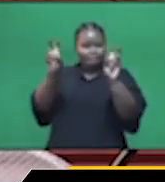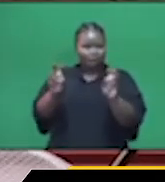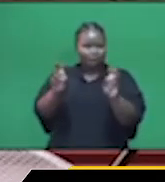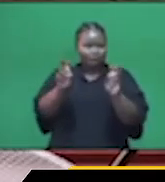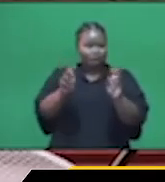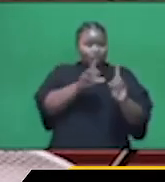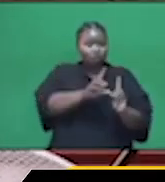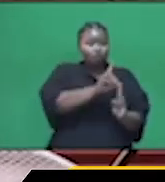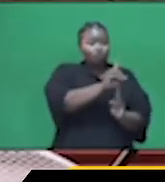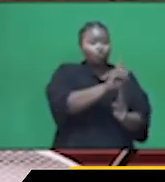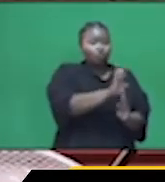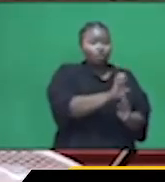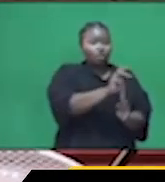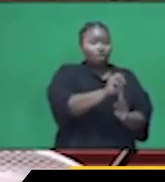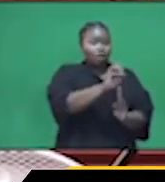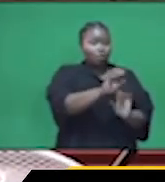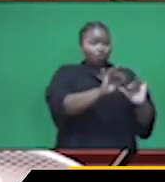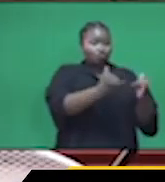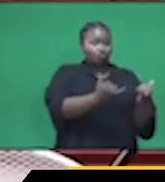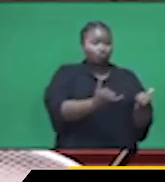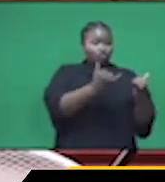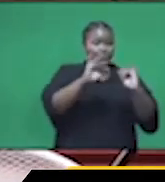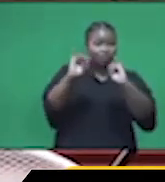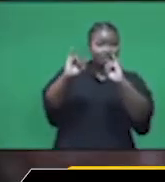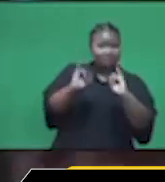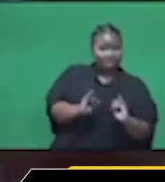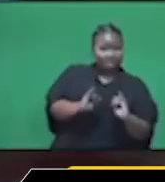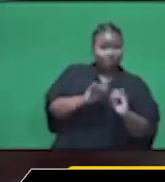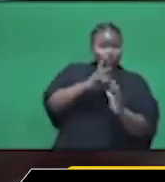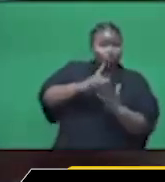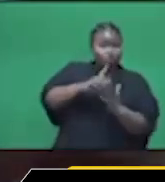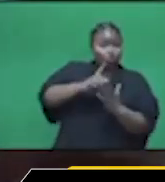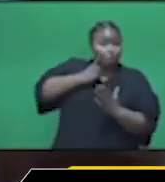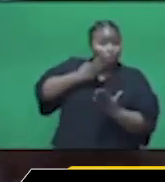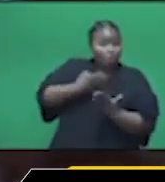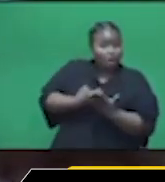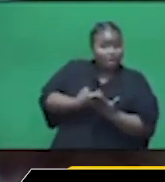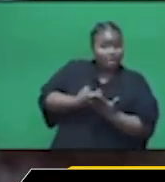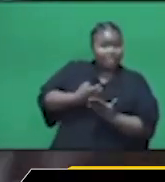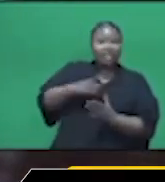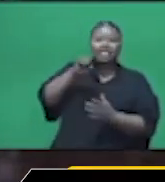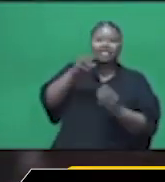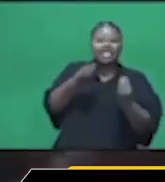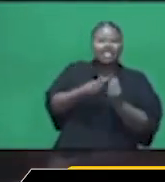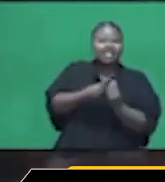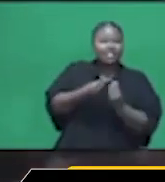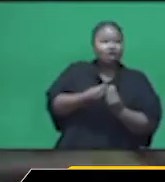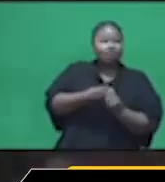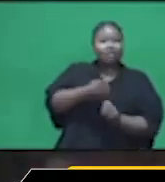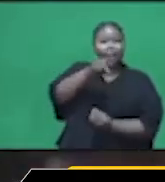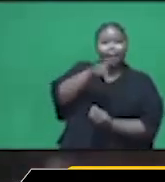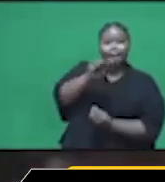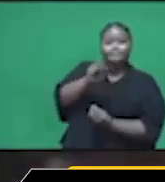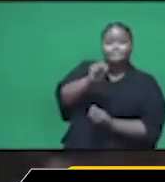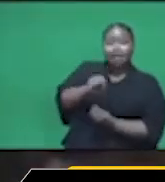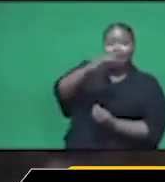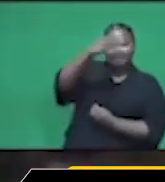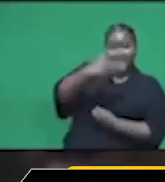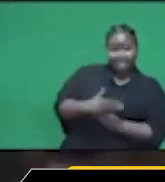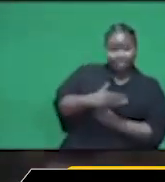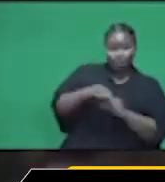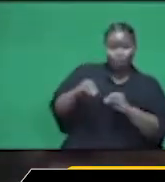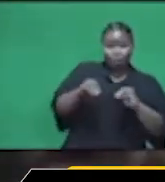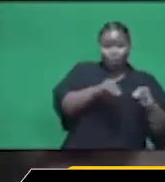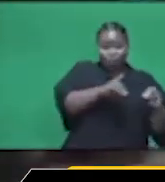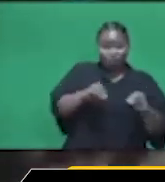takes pride today to be invited to witness the birth of a Pan-Africanist emancipatory movement that